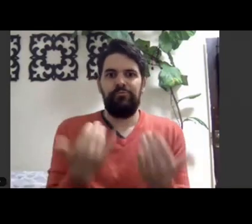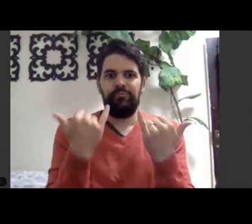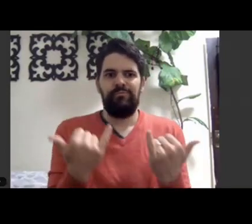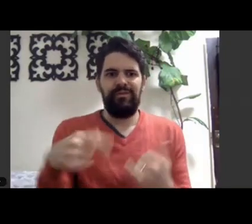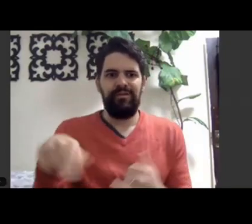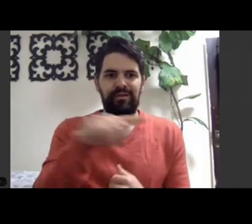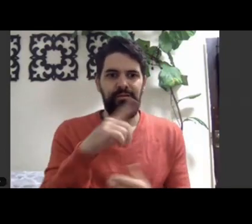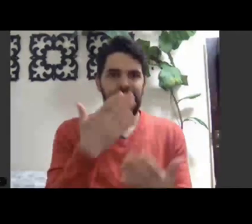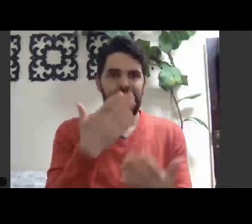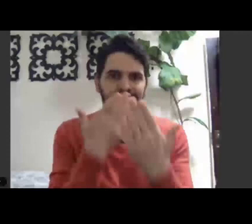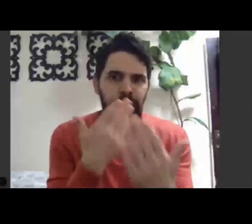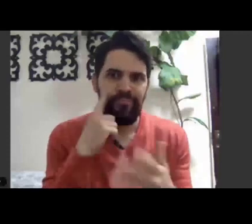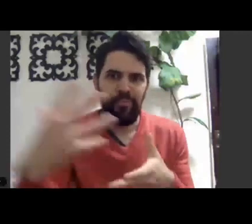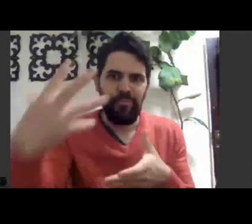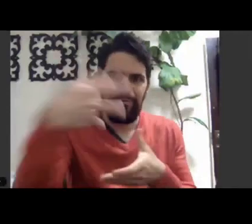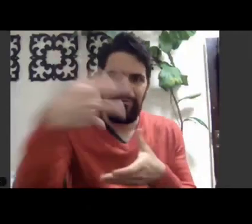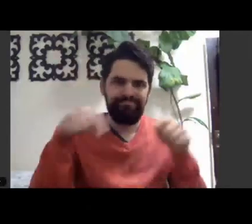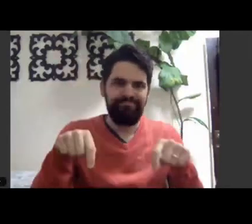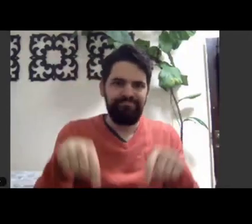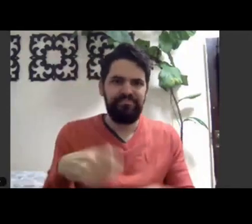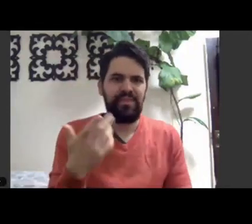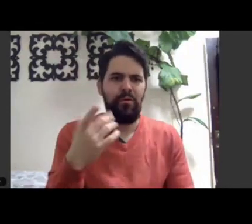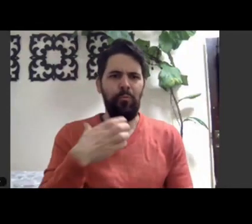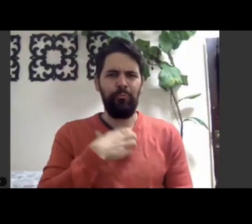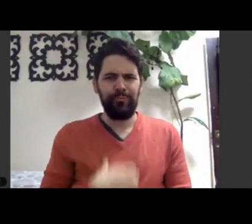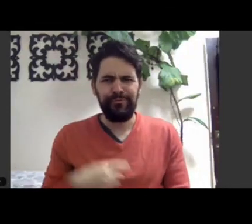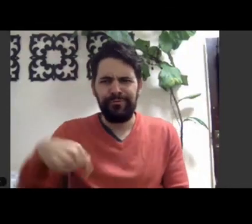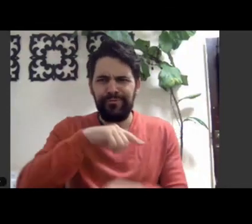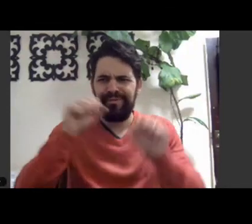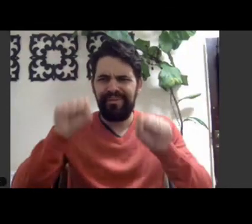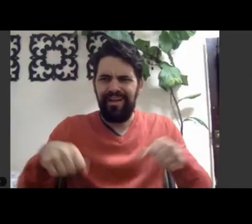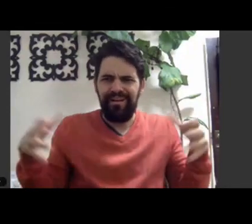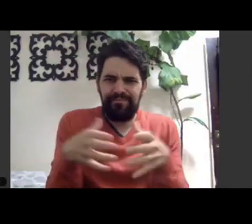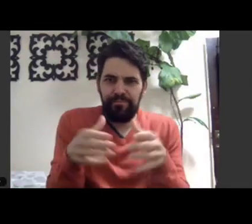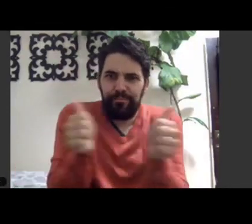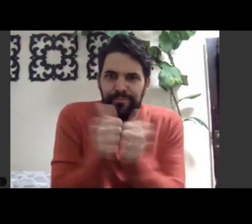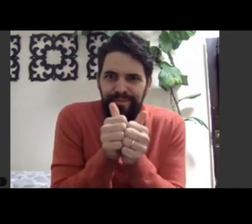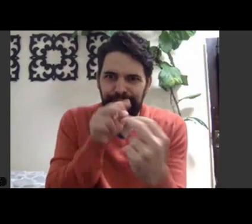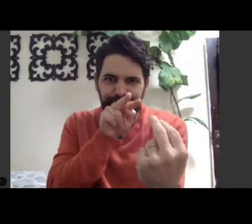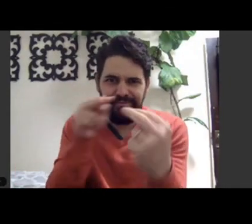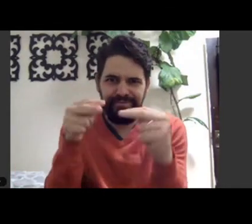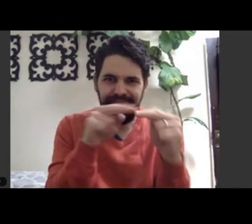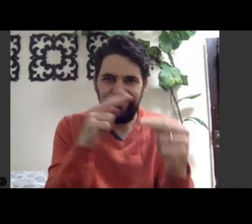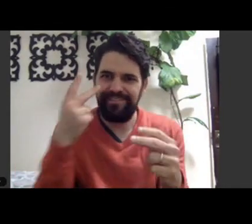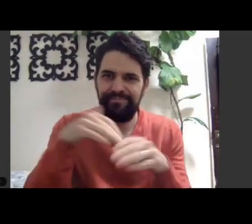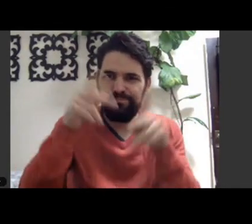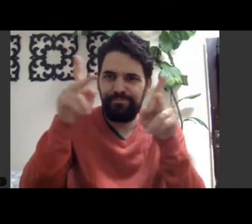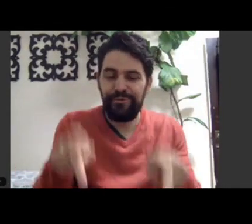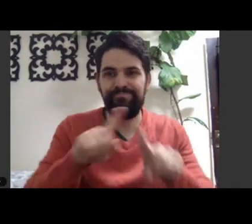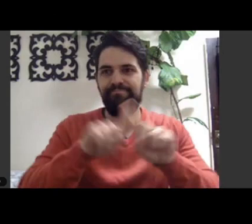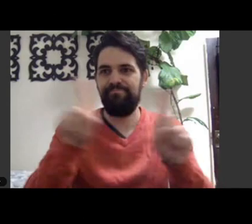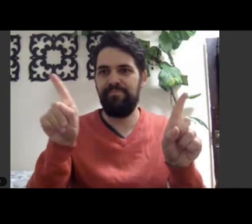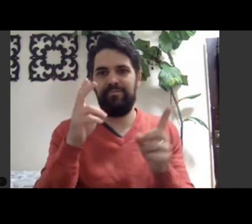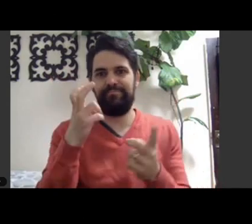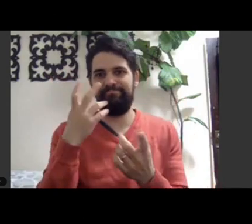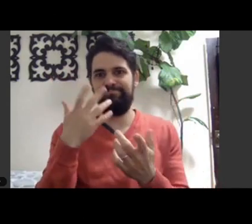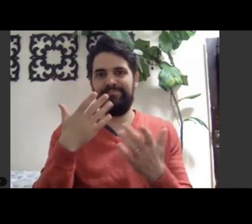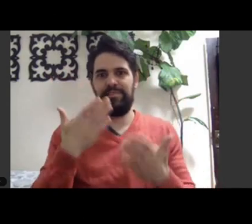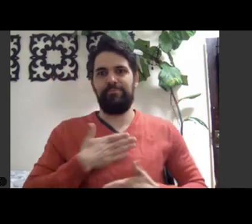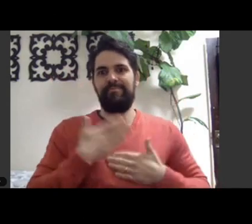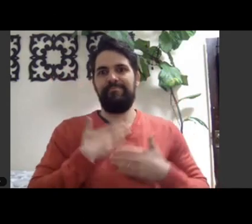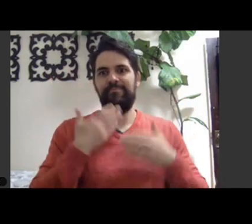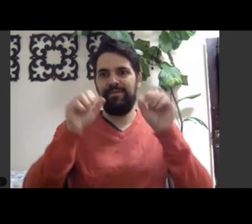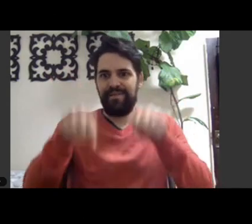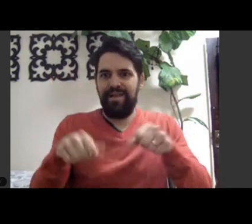And finally, I would really like to thank everyone who has joined the session today, and thank you for your participation. I wish we all could get together in person